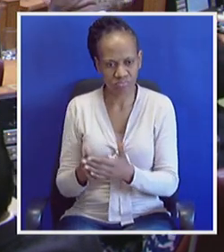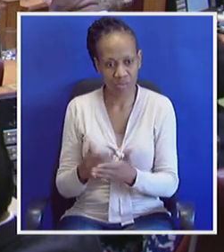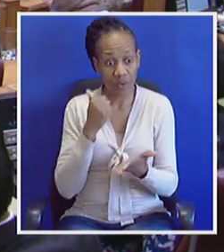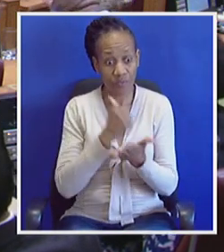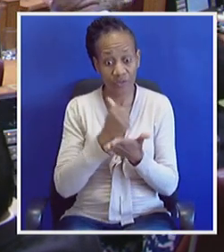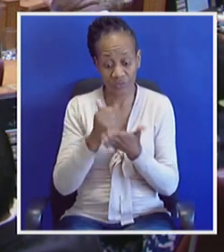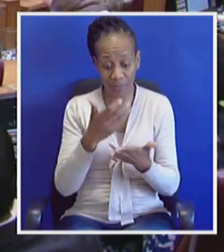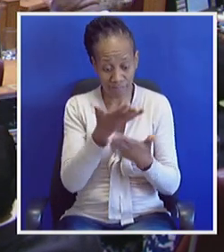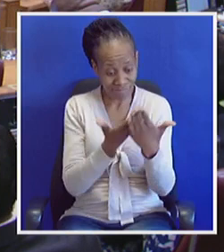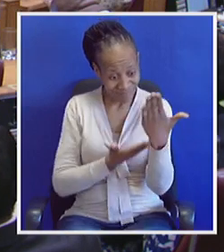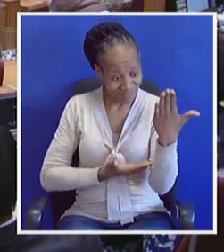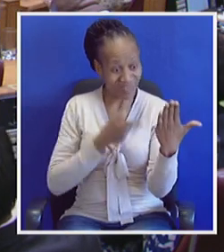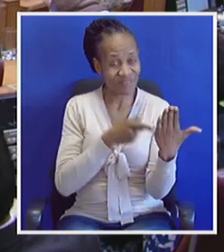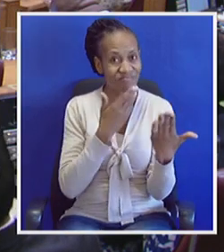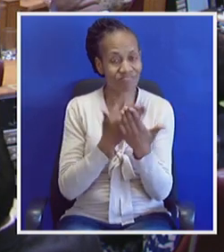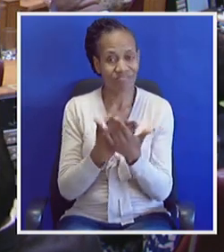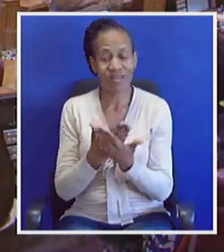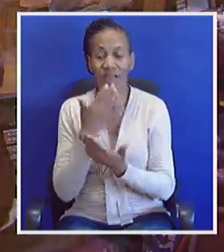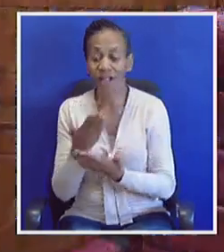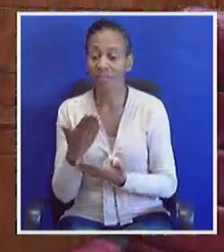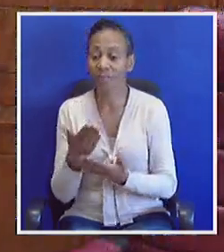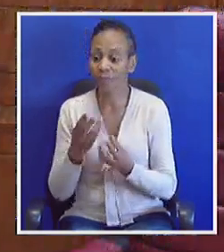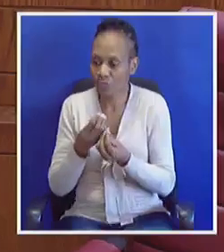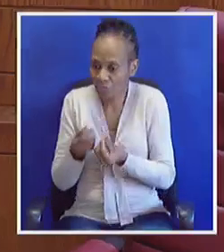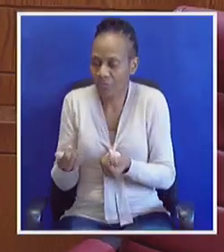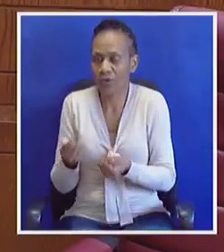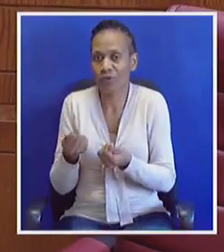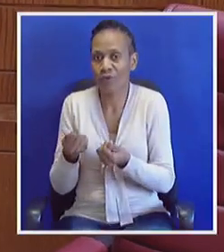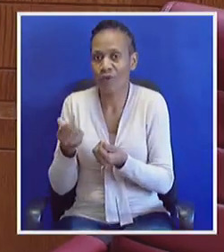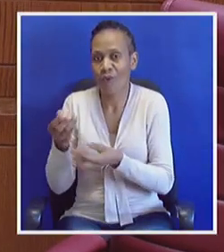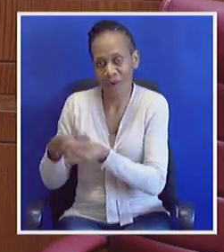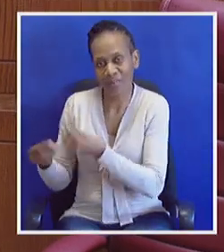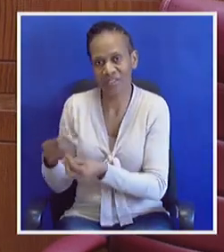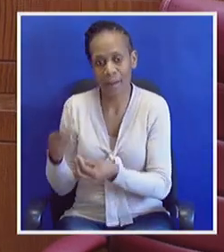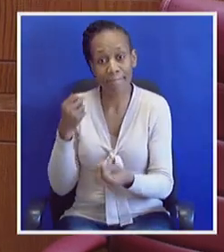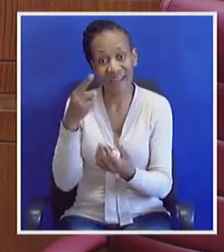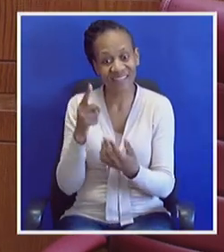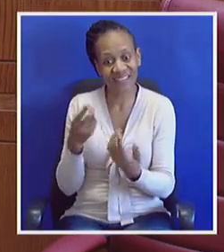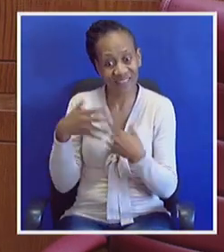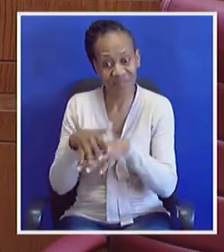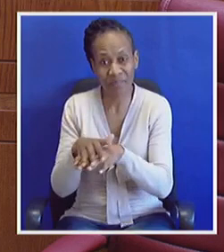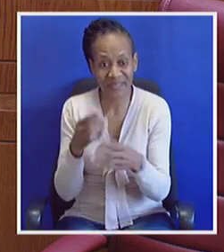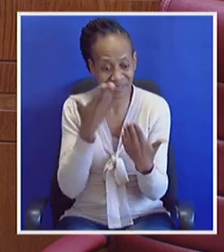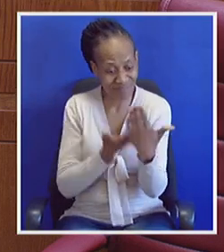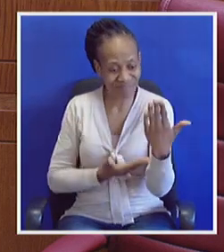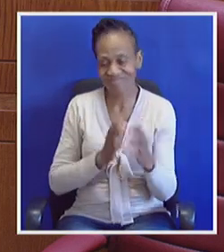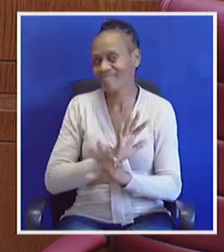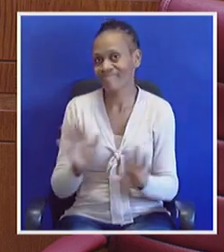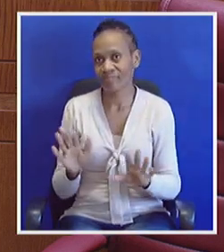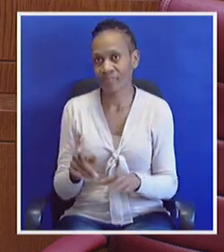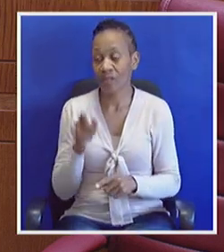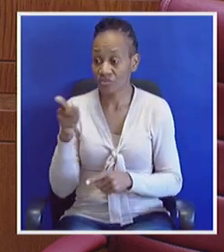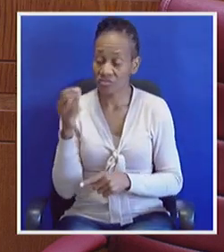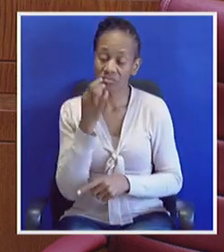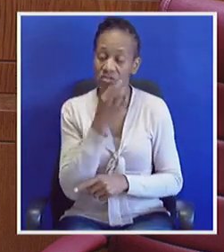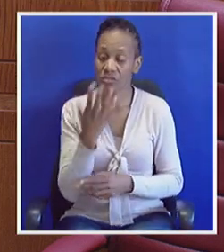things to prevent corruption, has not been phased in yet. And you are referring to the institutions